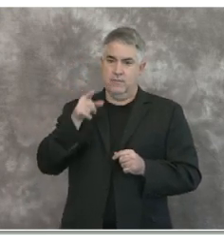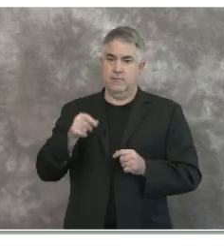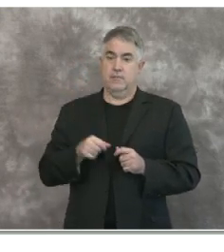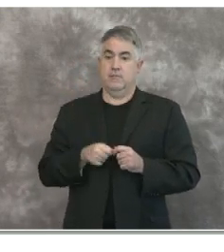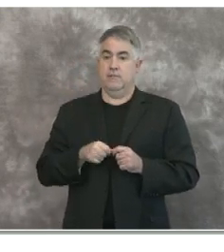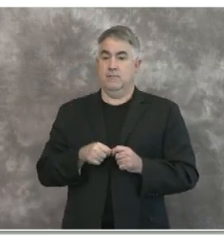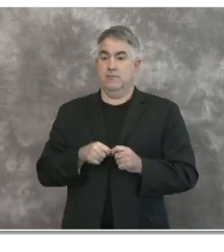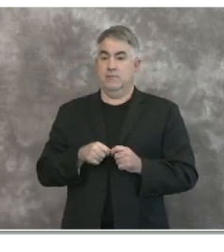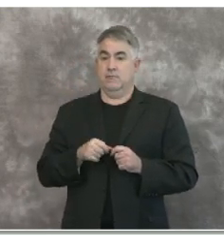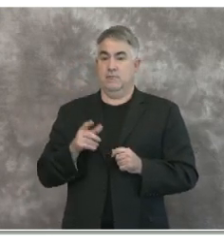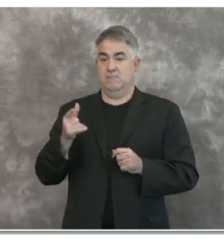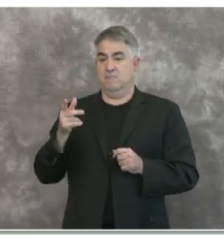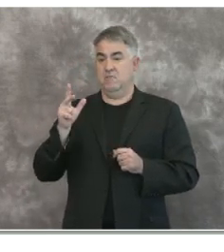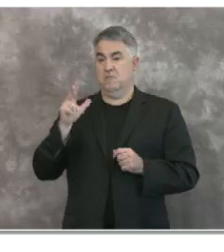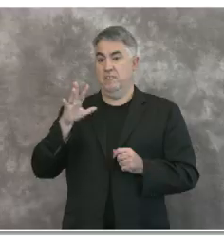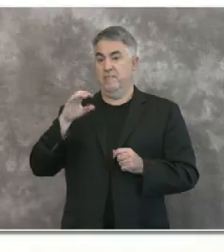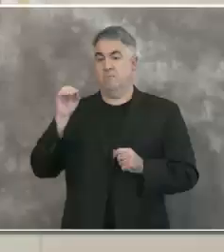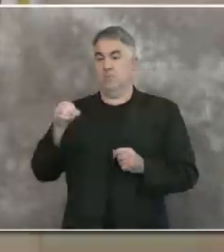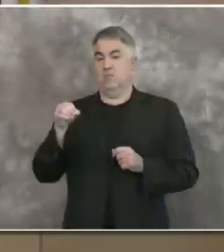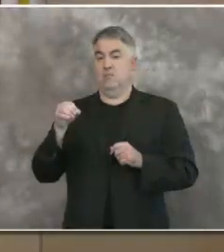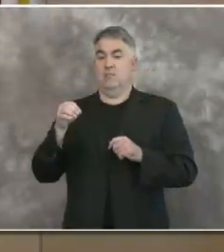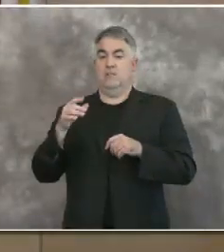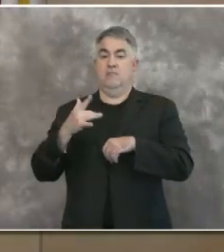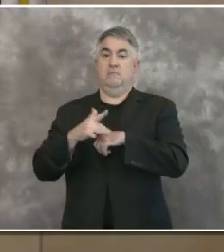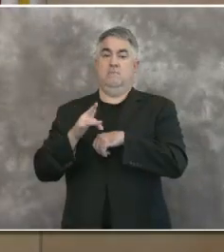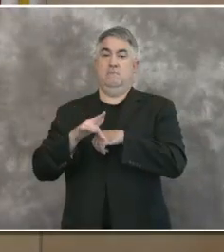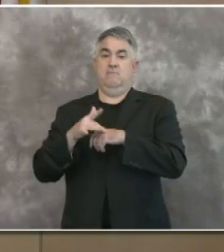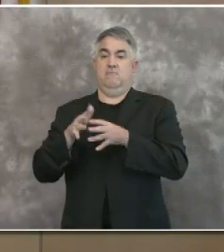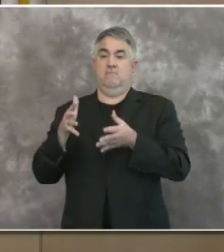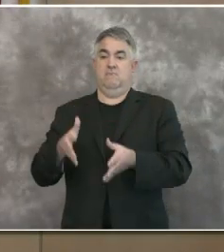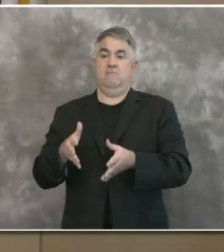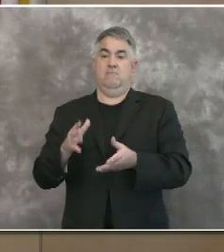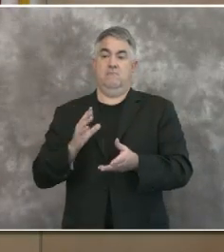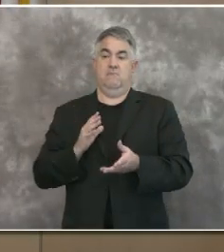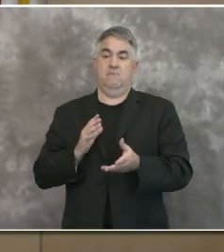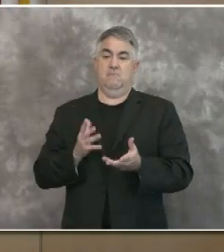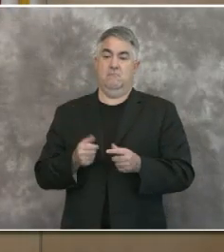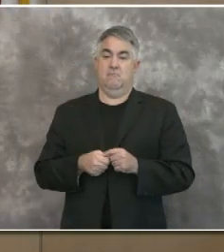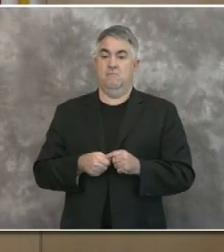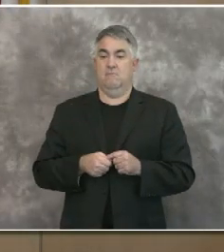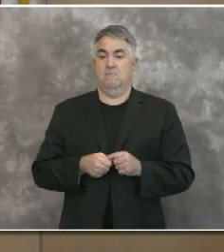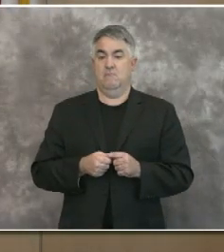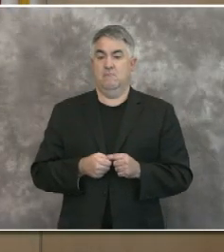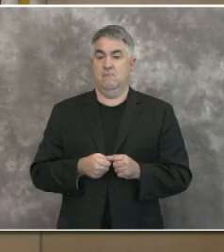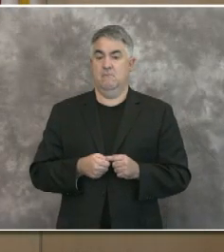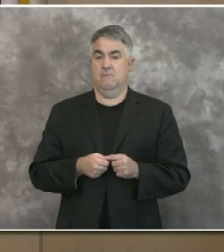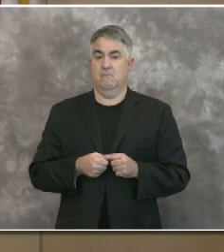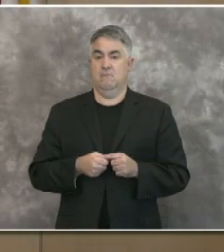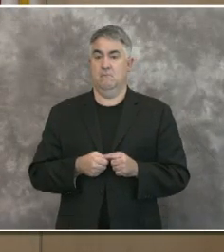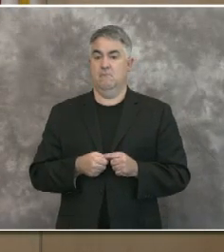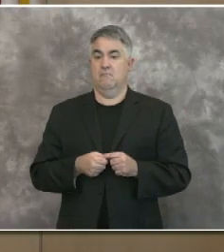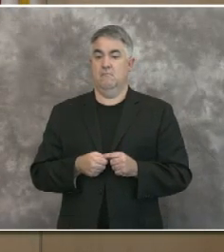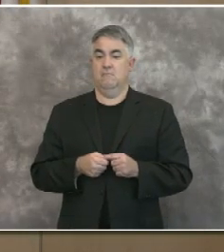35% capacity for our ICU beds. So in closing,